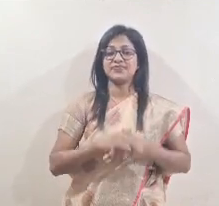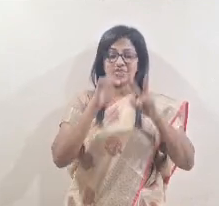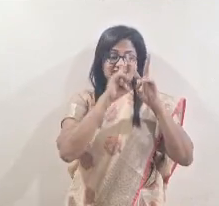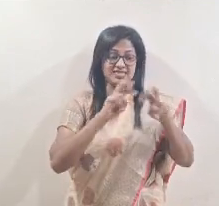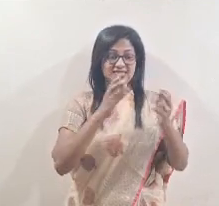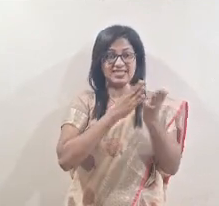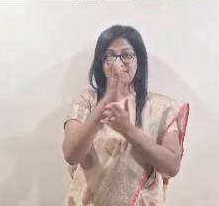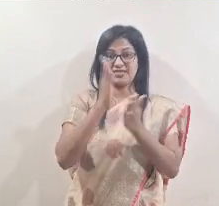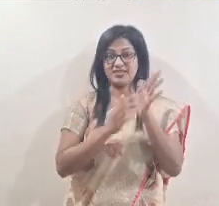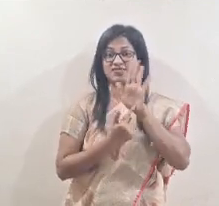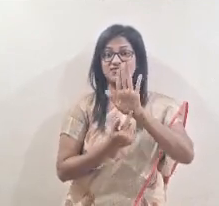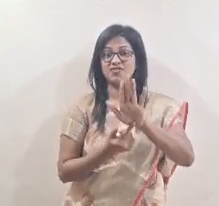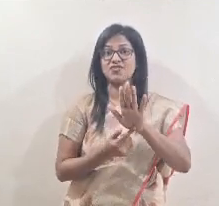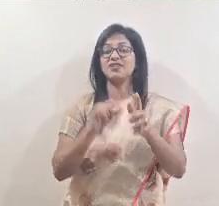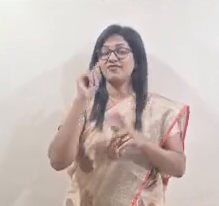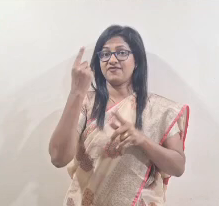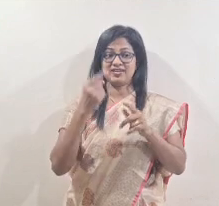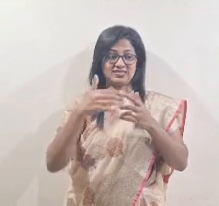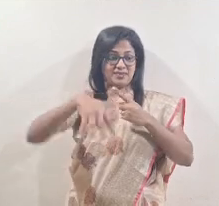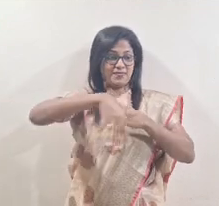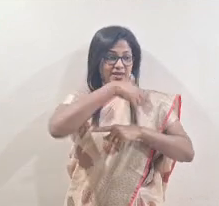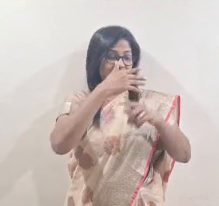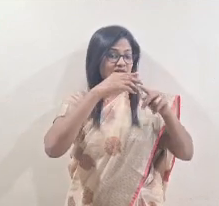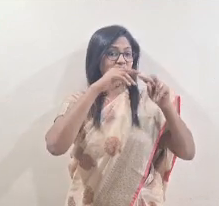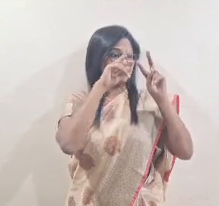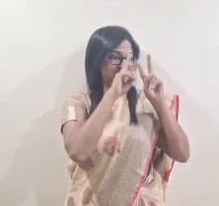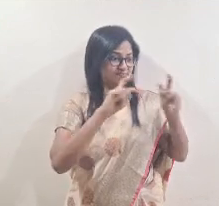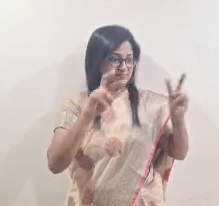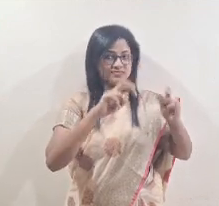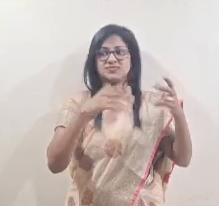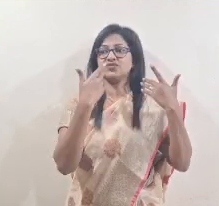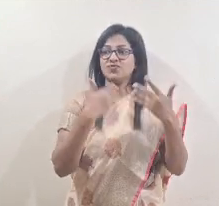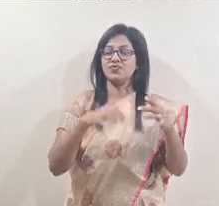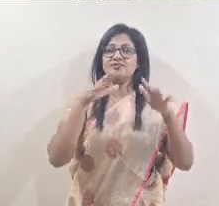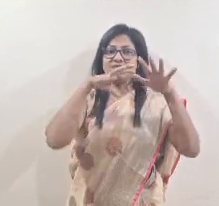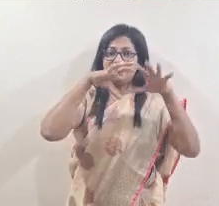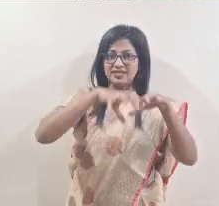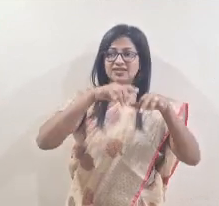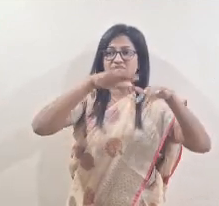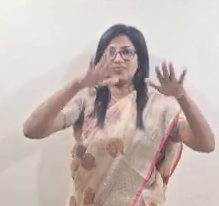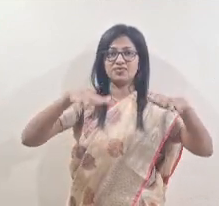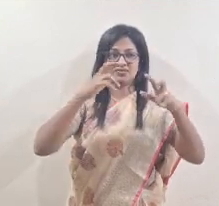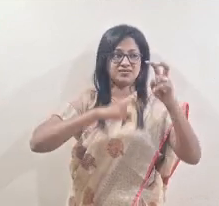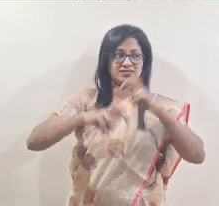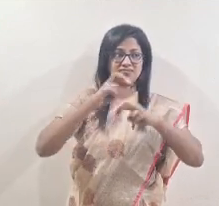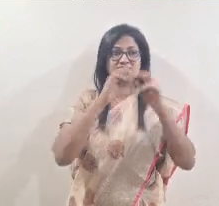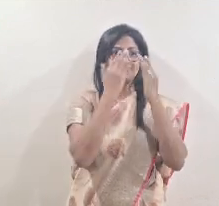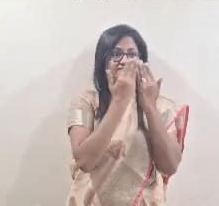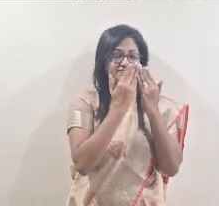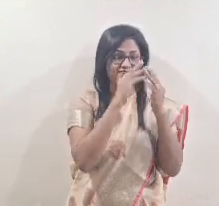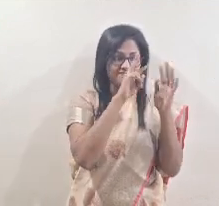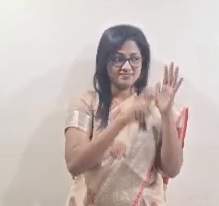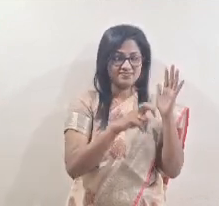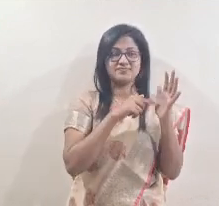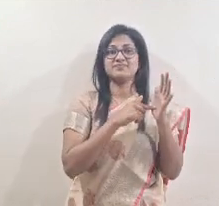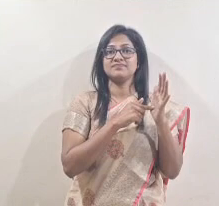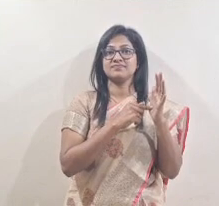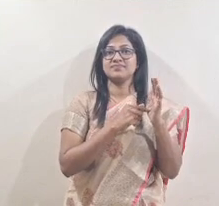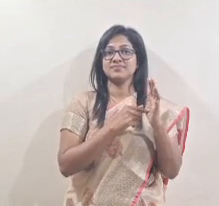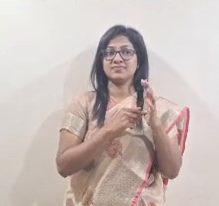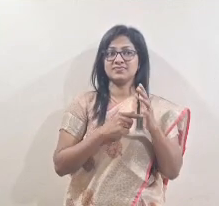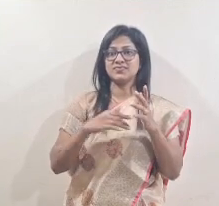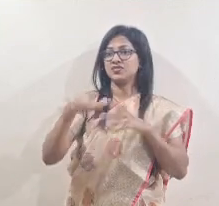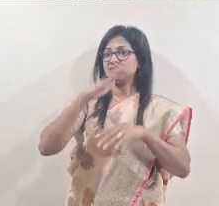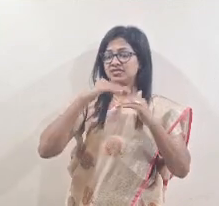I followed was that first I've done a background study and inland water transport literature study. I developed my